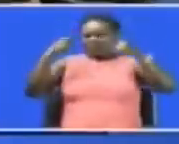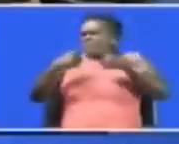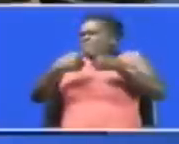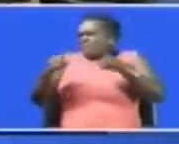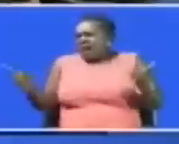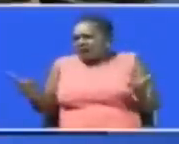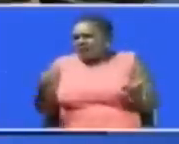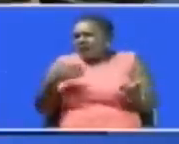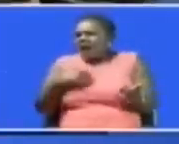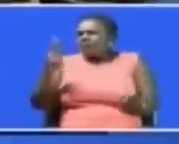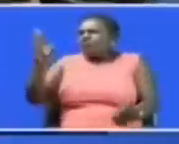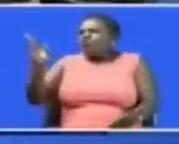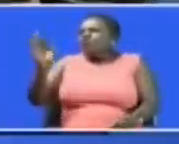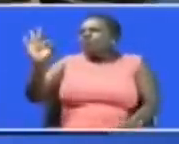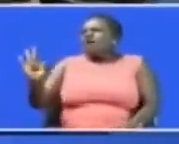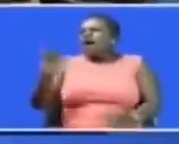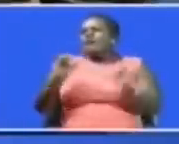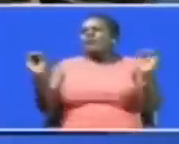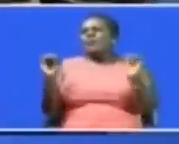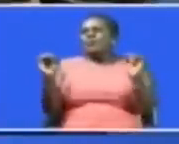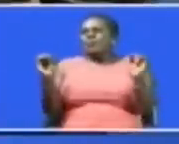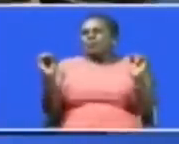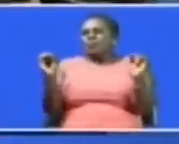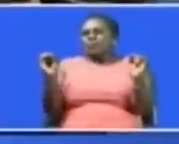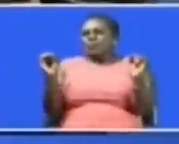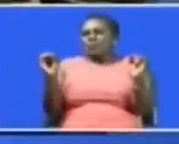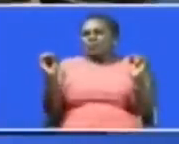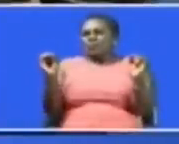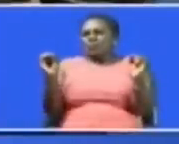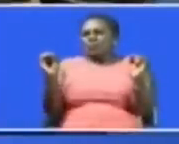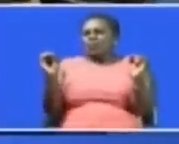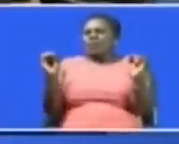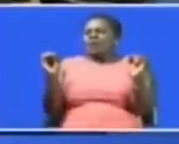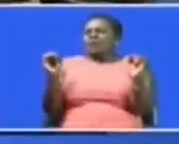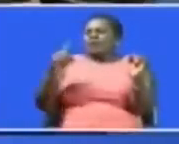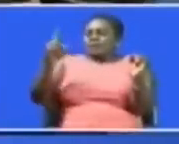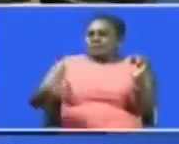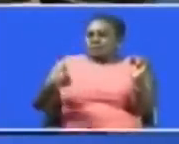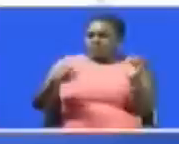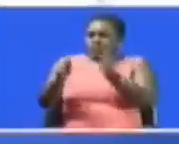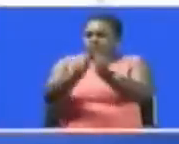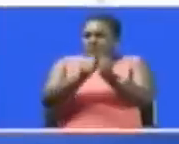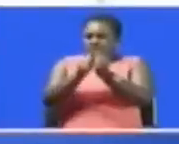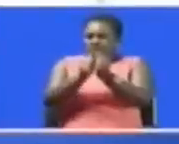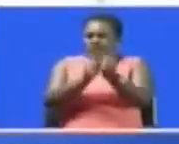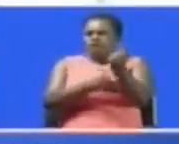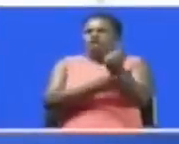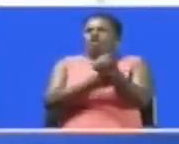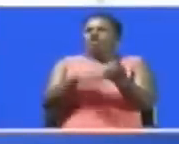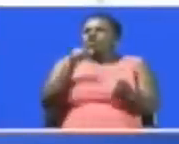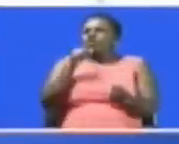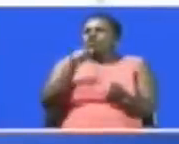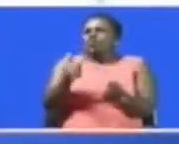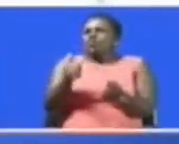but here we are without that law in place. But what I'm saying is that we need together, you know, it's not something